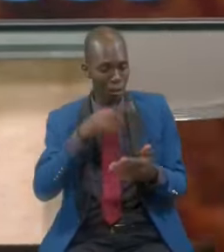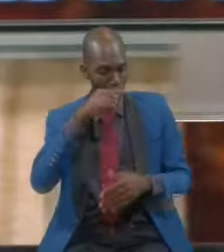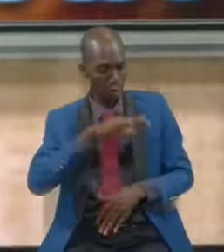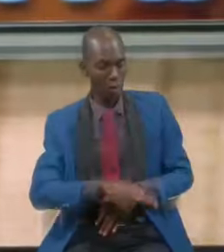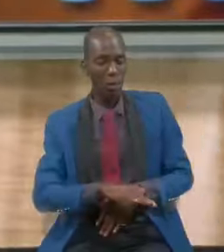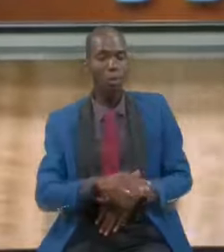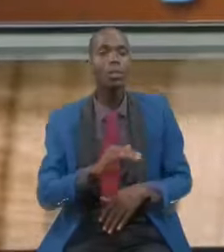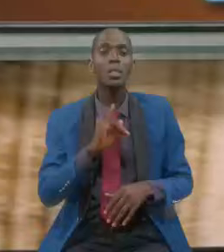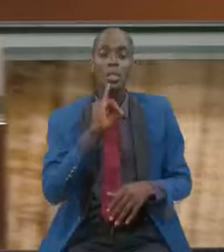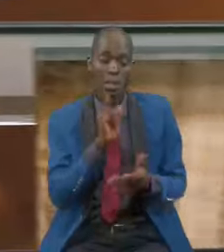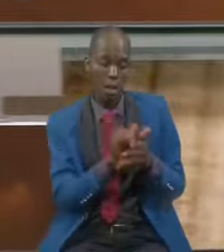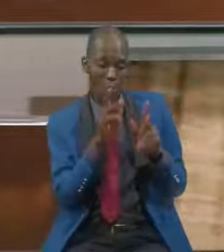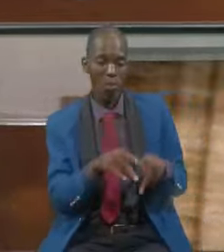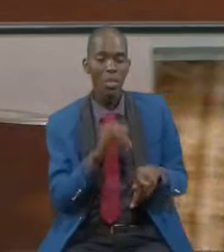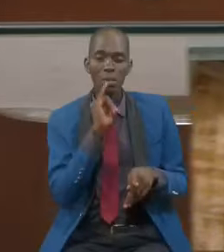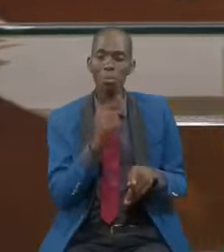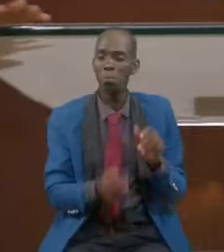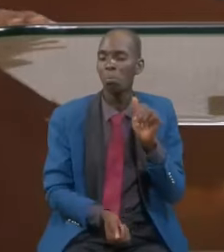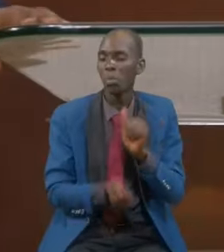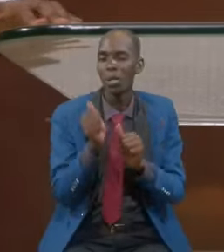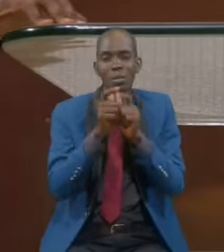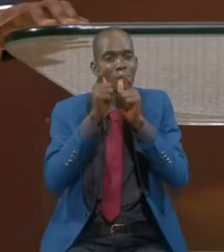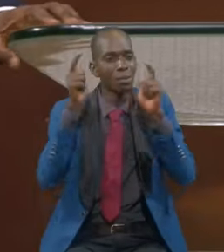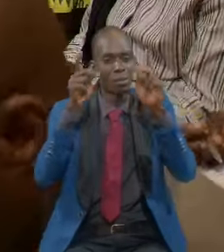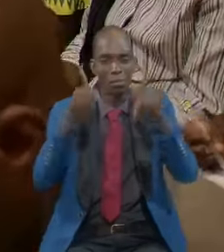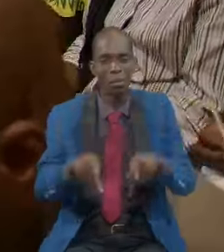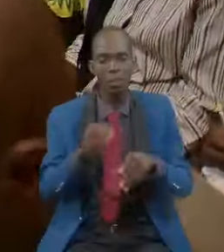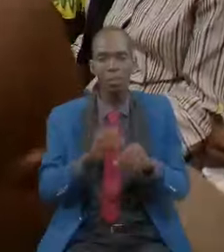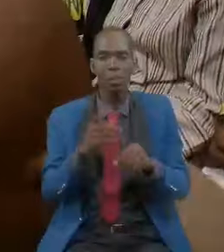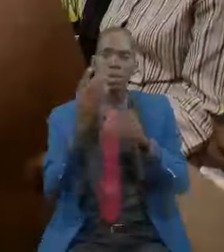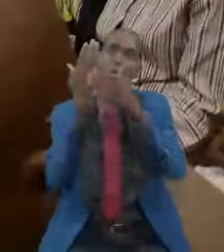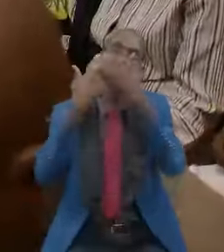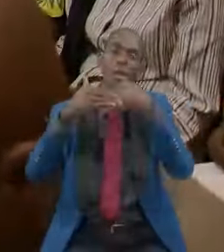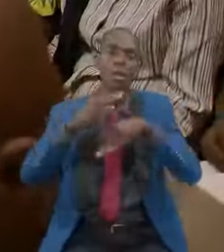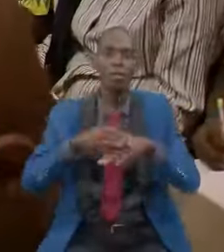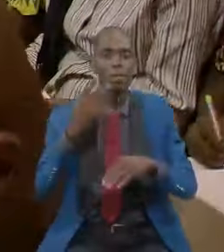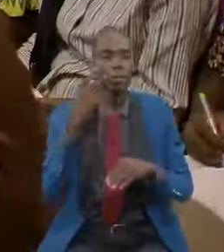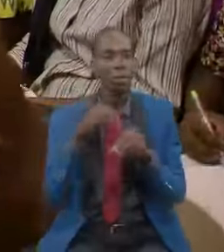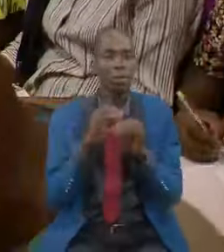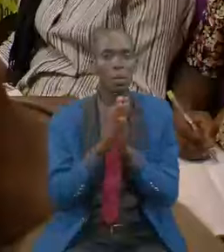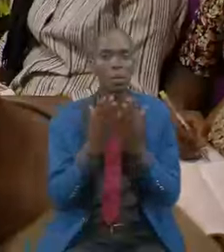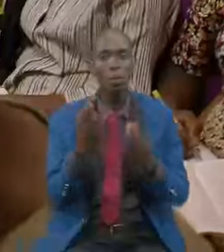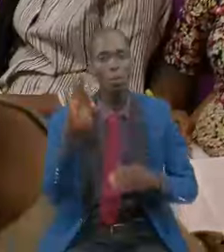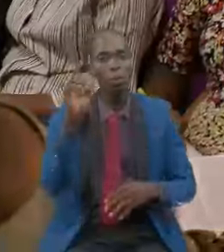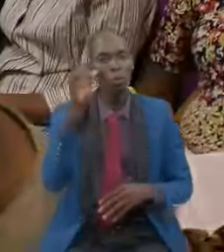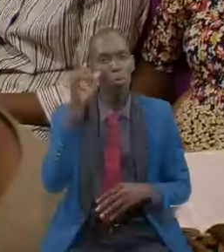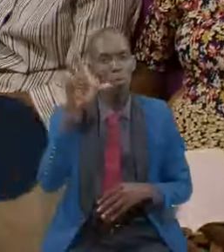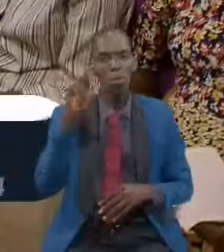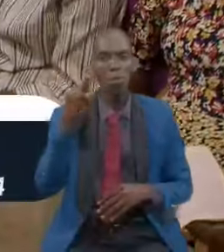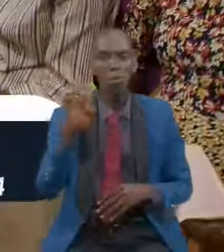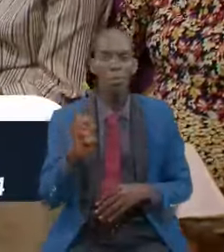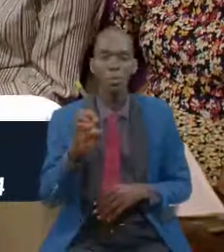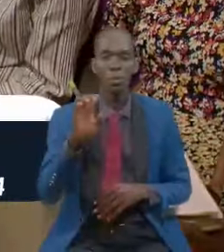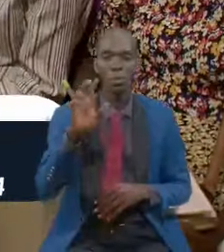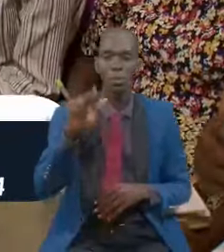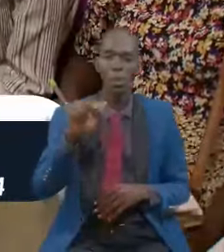kingdom of heaven. Luke chapter 13, we're looking at verse 3. Luke 13, verse 3,